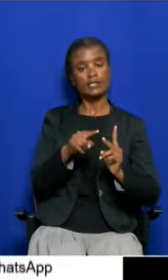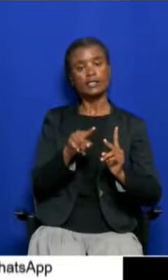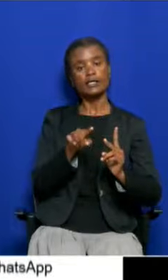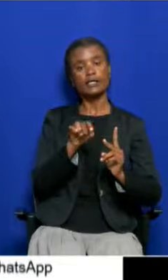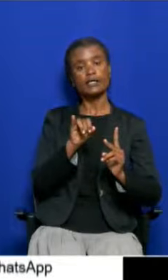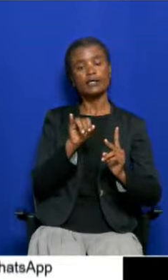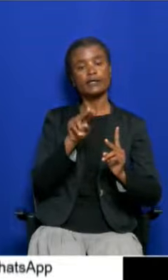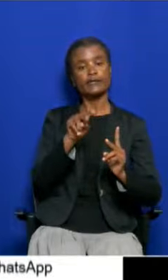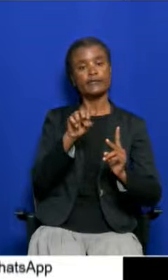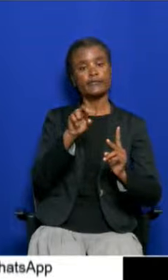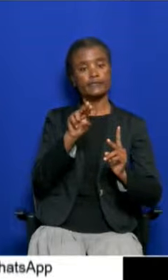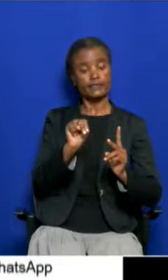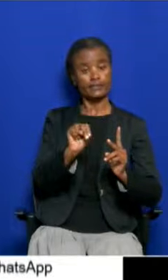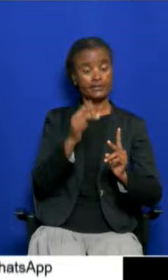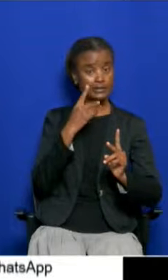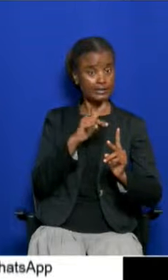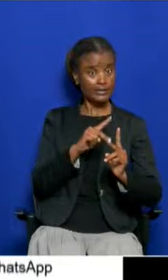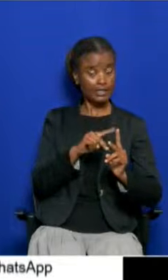you see that?